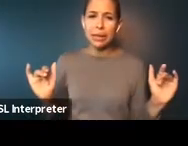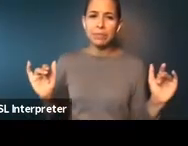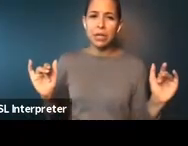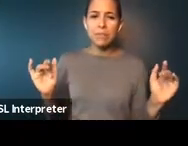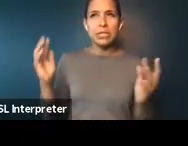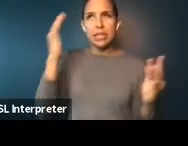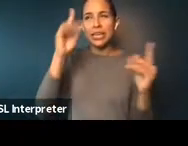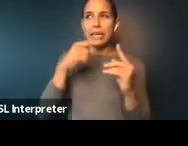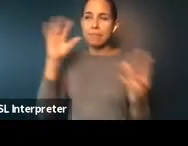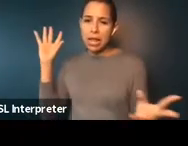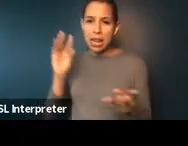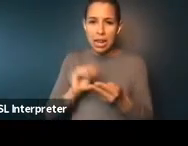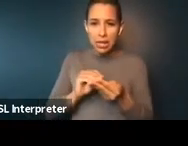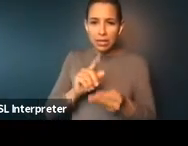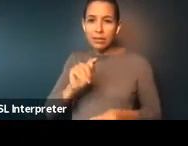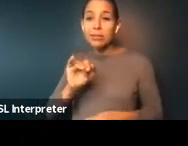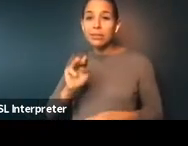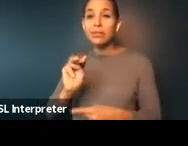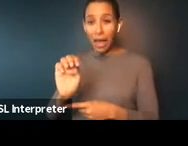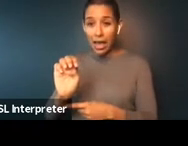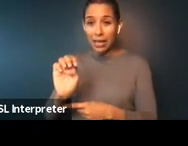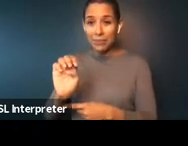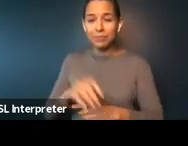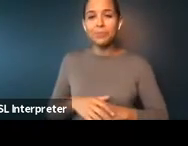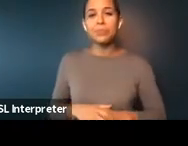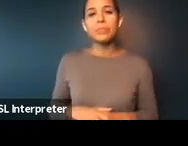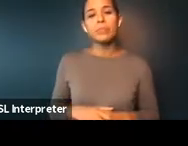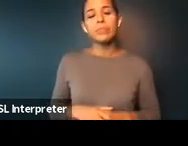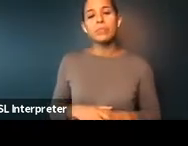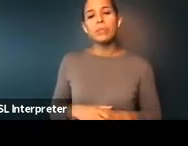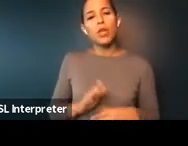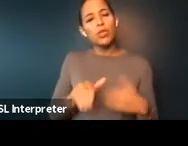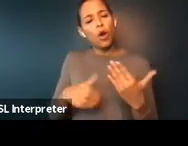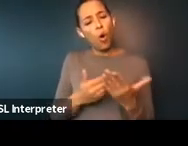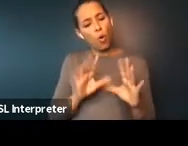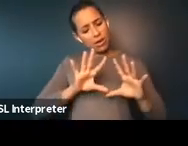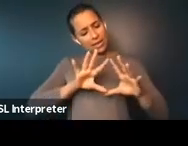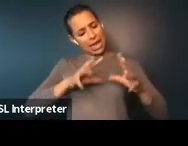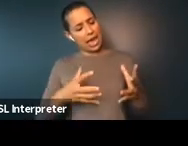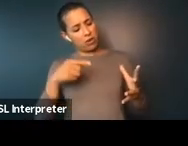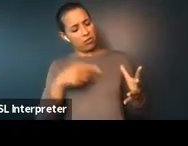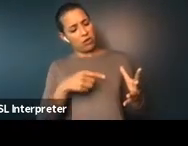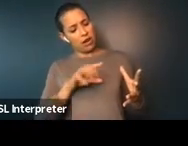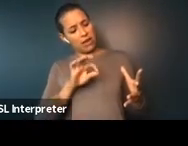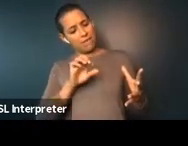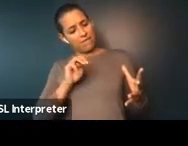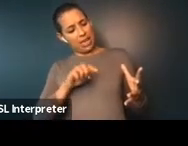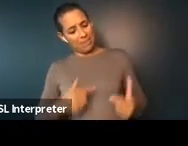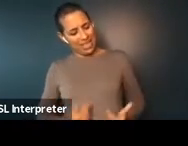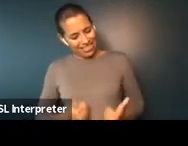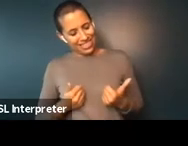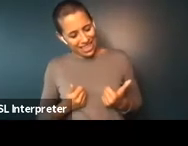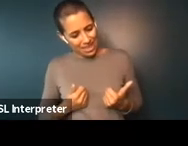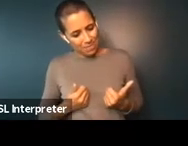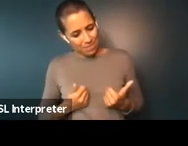how my own understanding of the category of fem, of lived feminists is very much situated